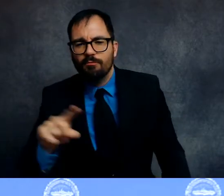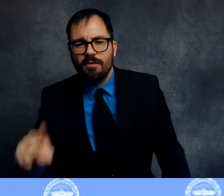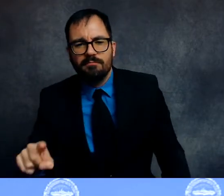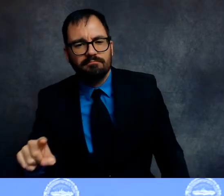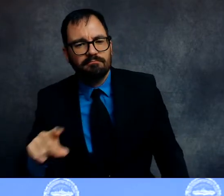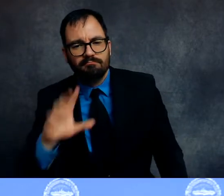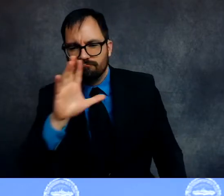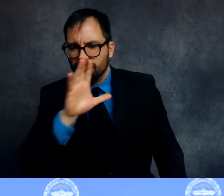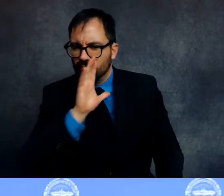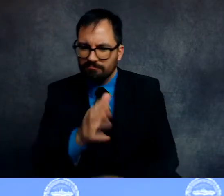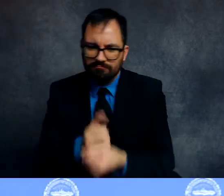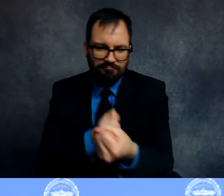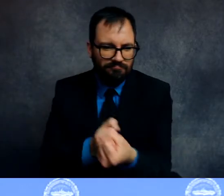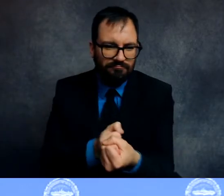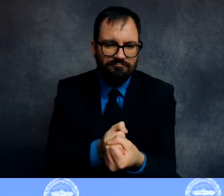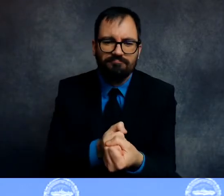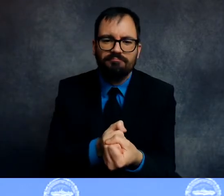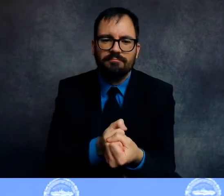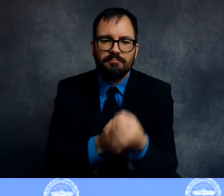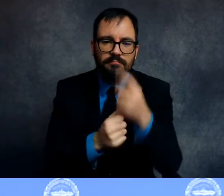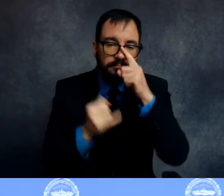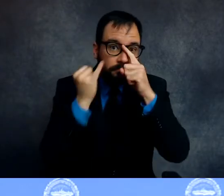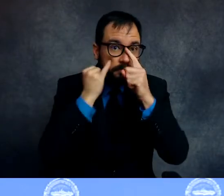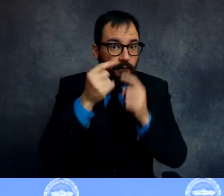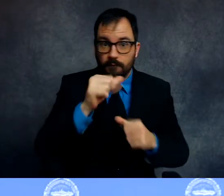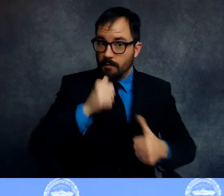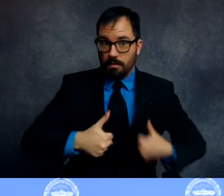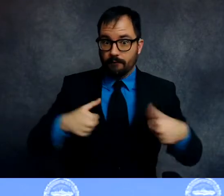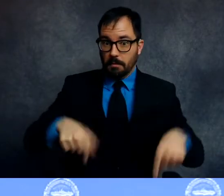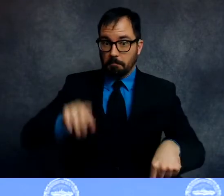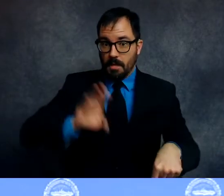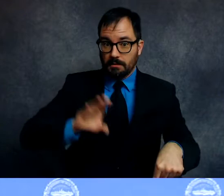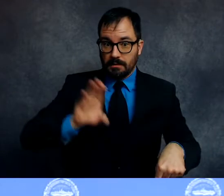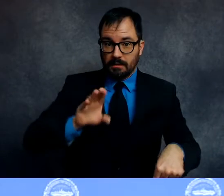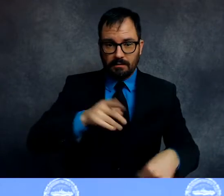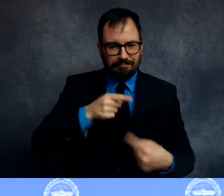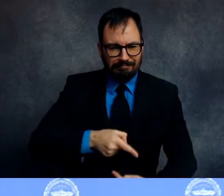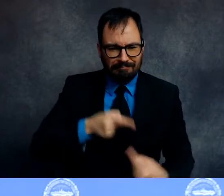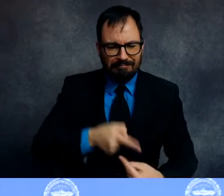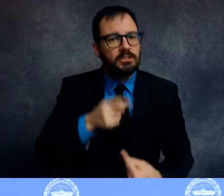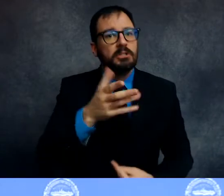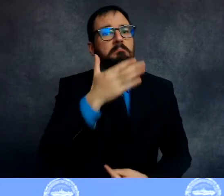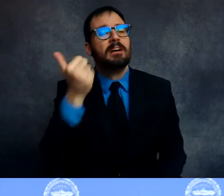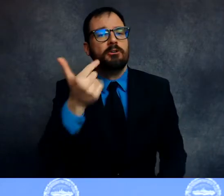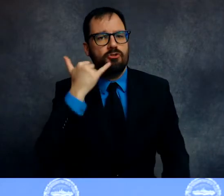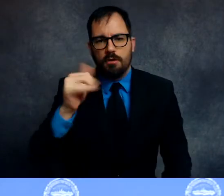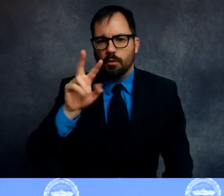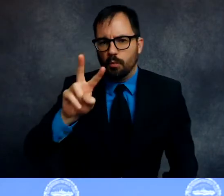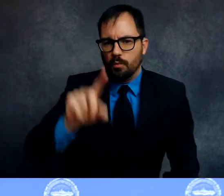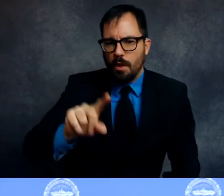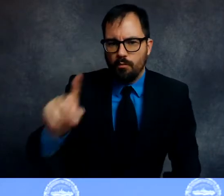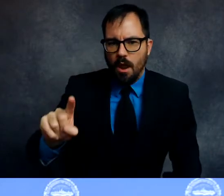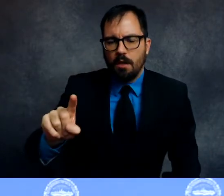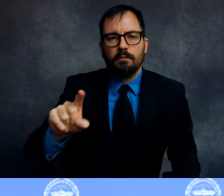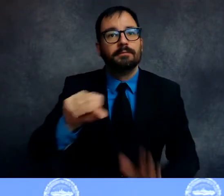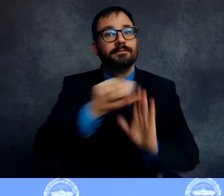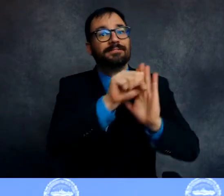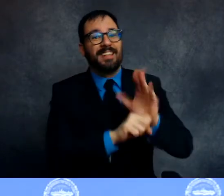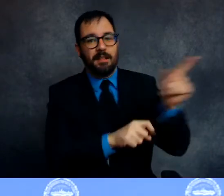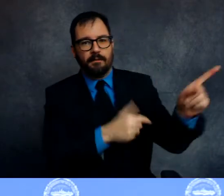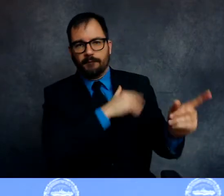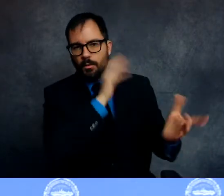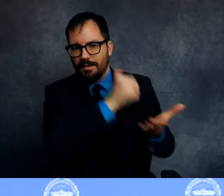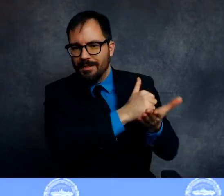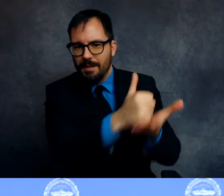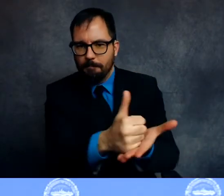you're having a hard time accessing the computer, we want you to call 311. Anyone who's watching this that does not live in the city of Boston, if you're having a